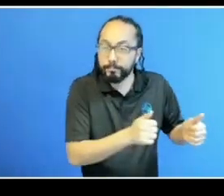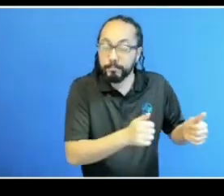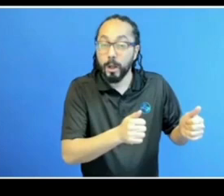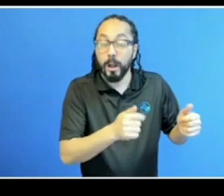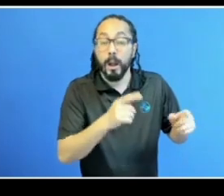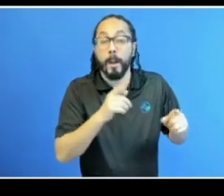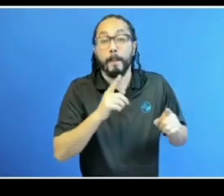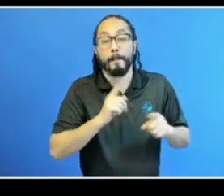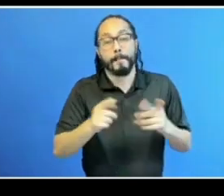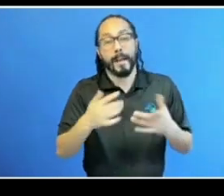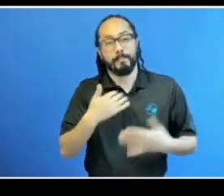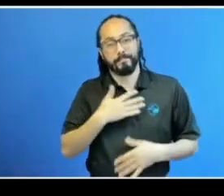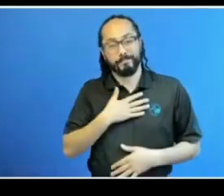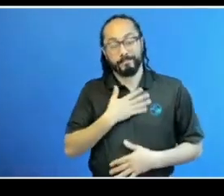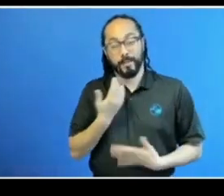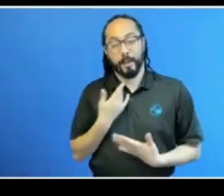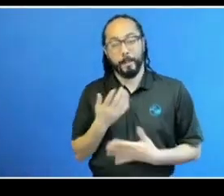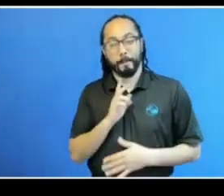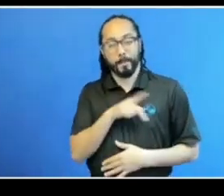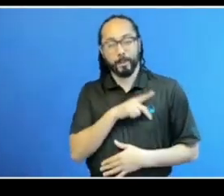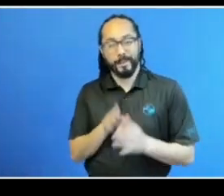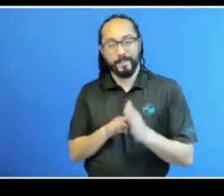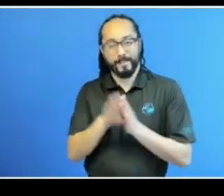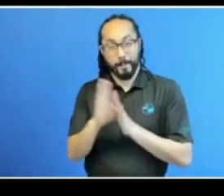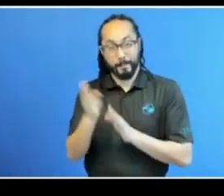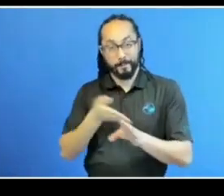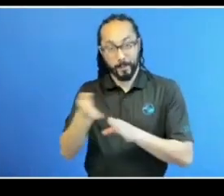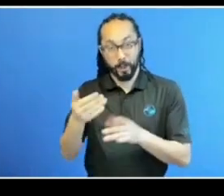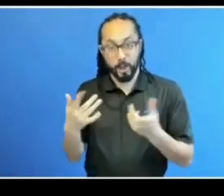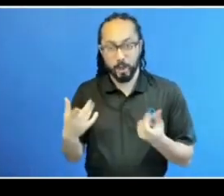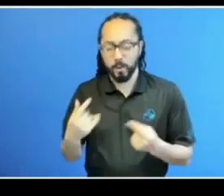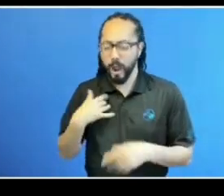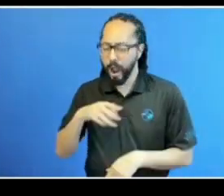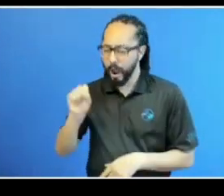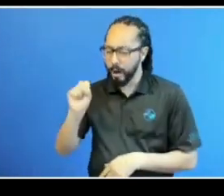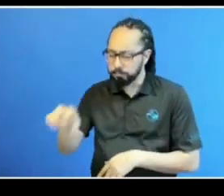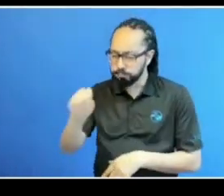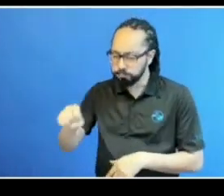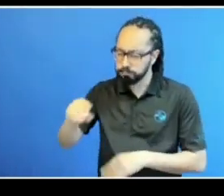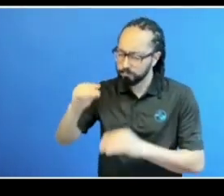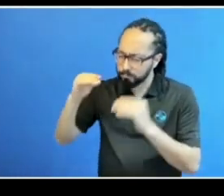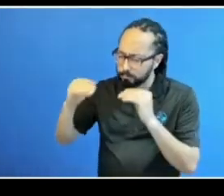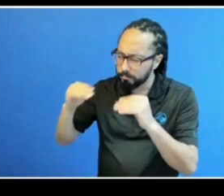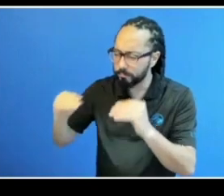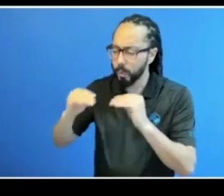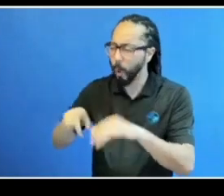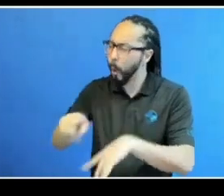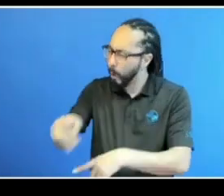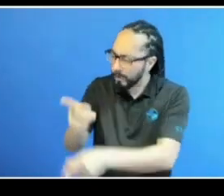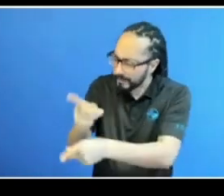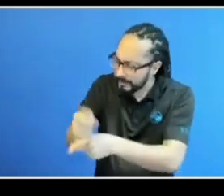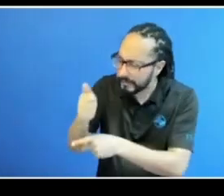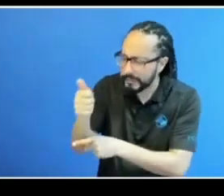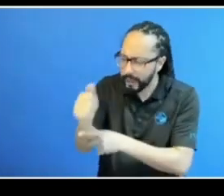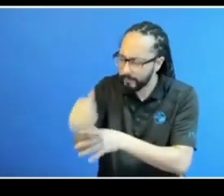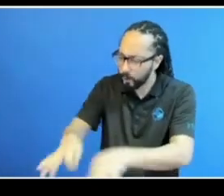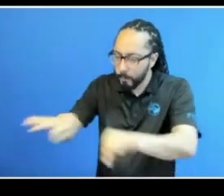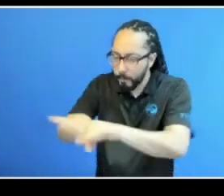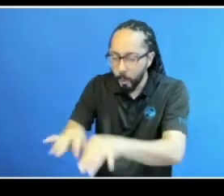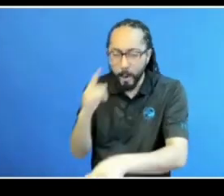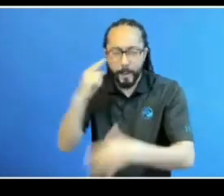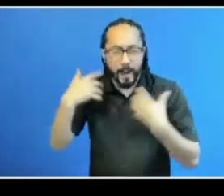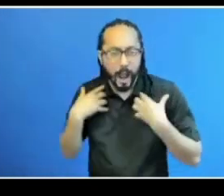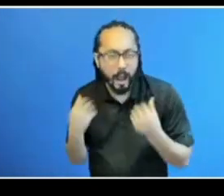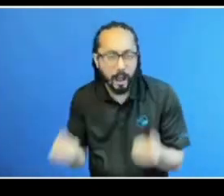found that I was kind of preaching all of the, ways to take care of self and the importance of mental wellness